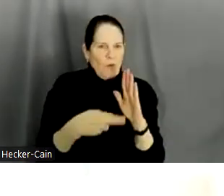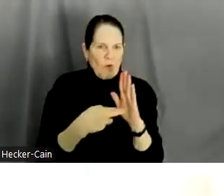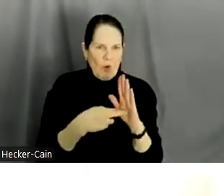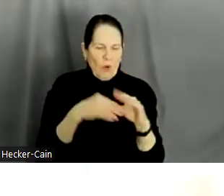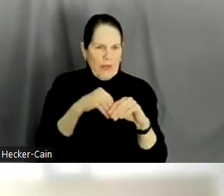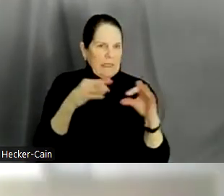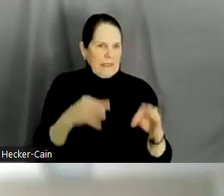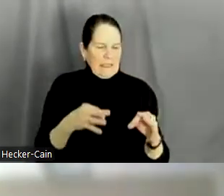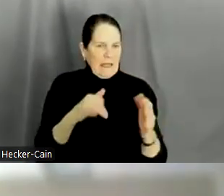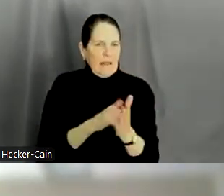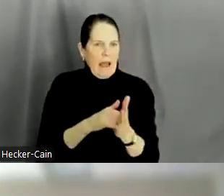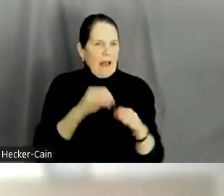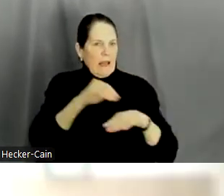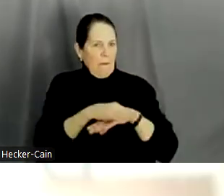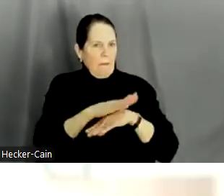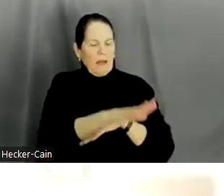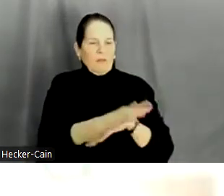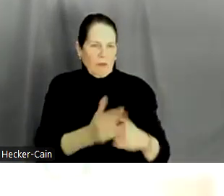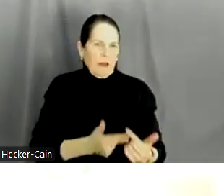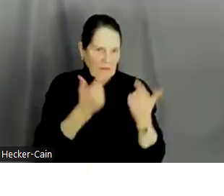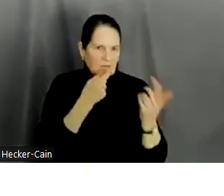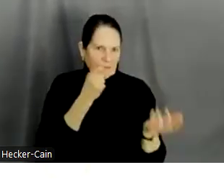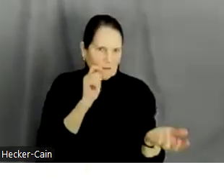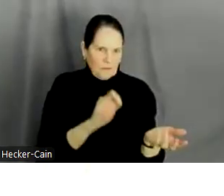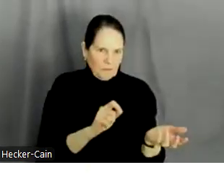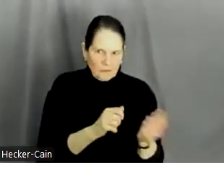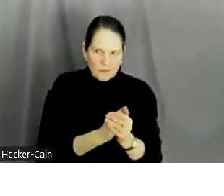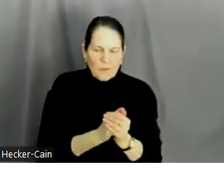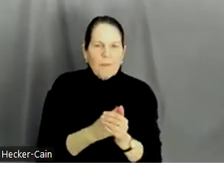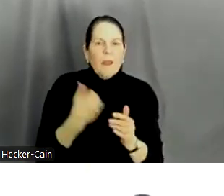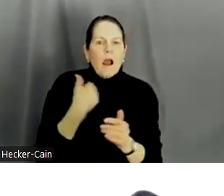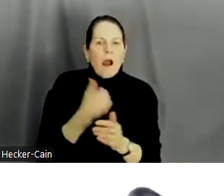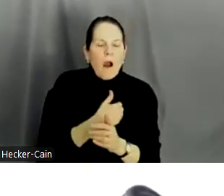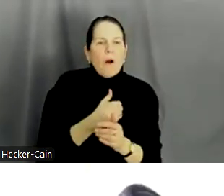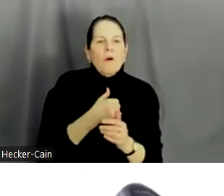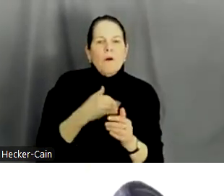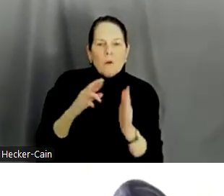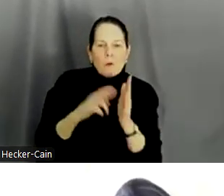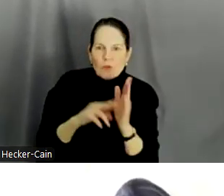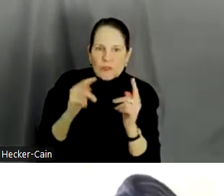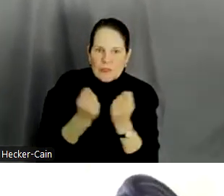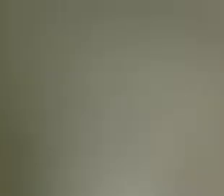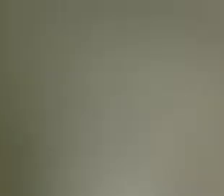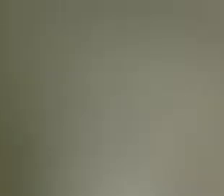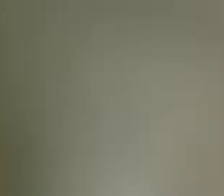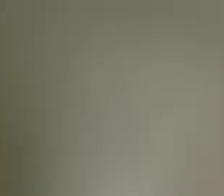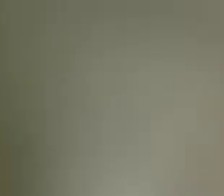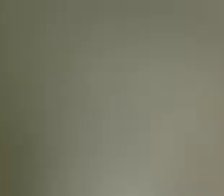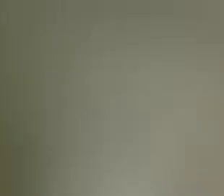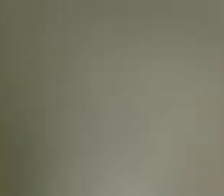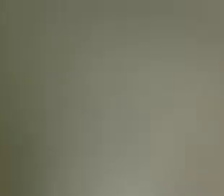that affect their lives. The GPC research team primarily engages in